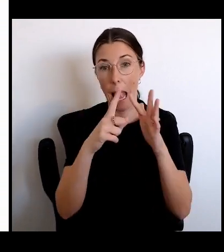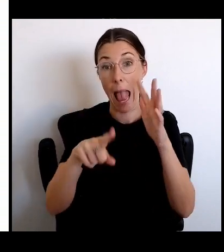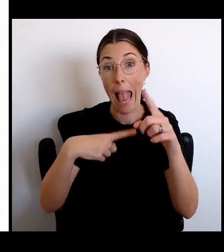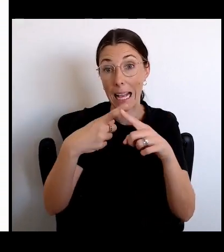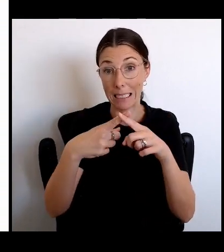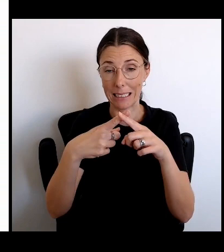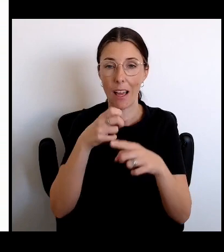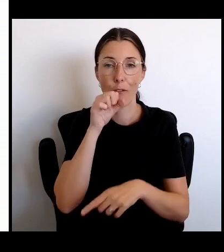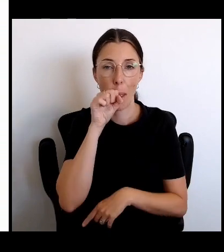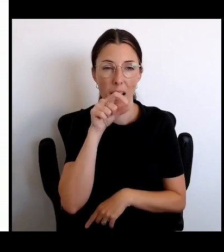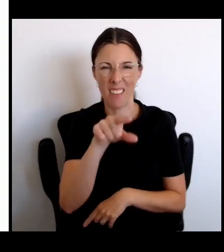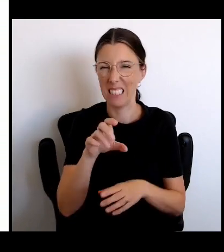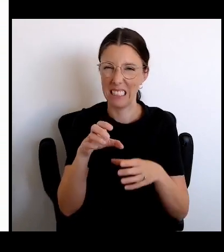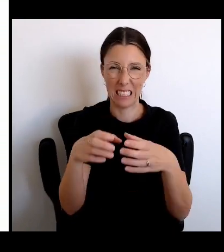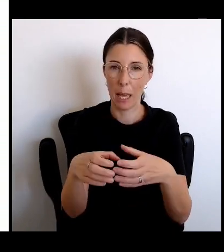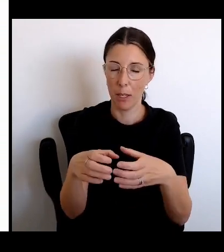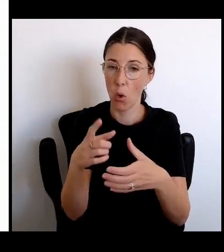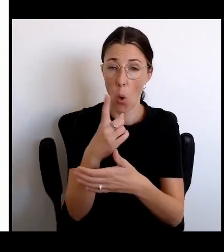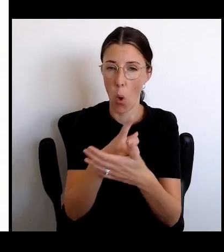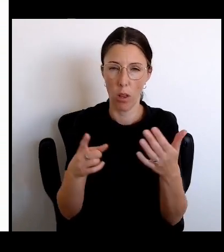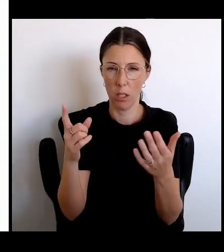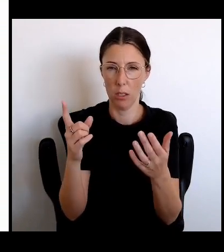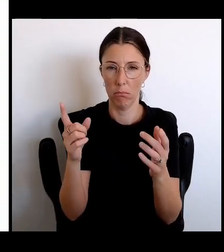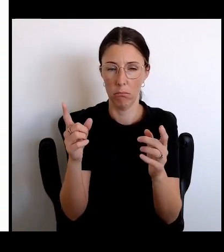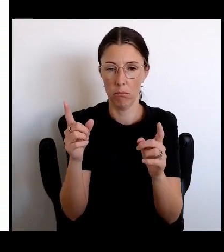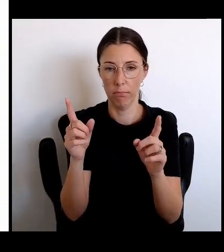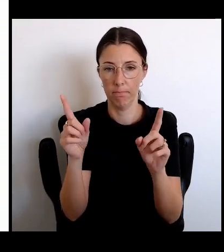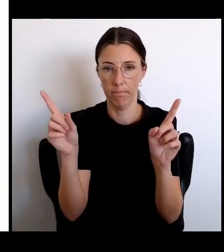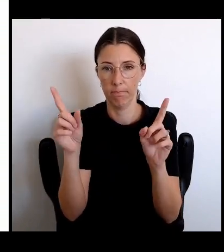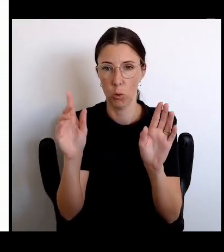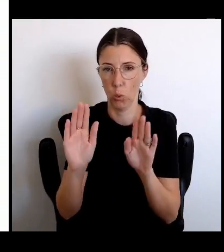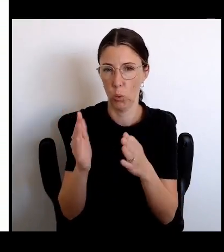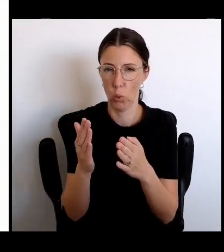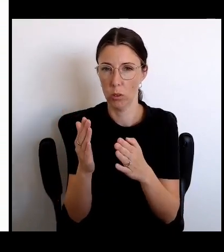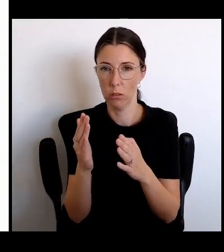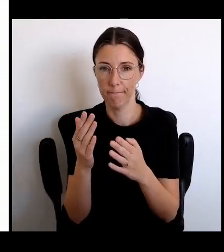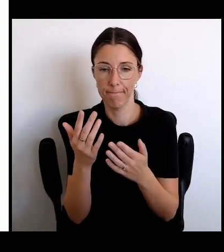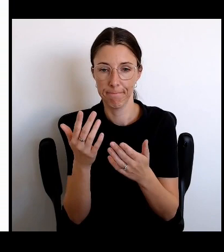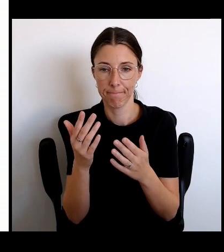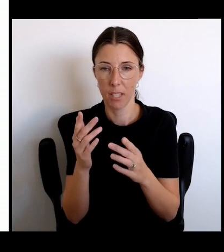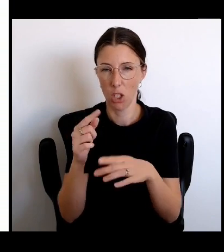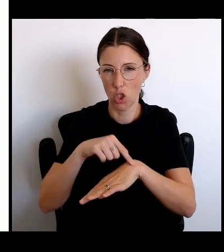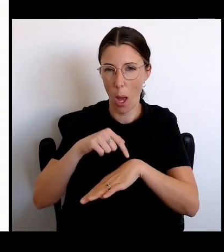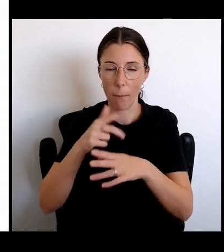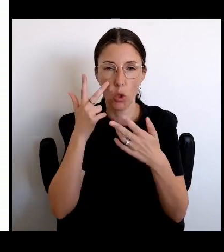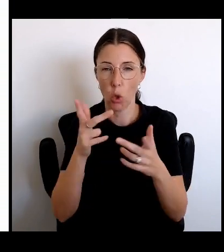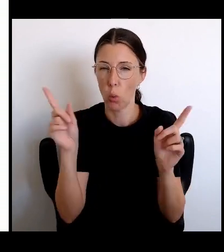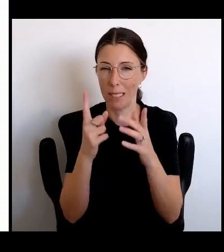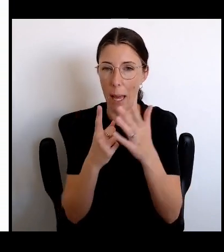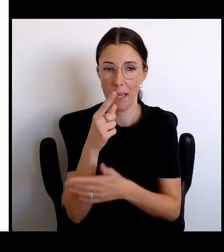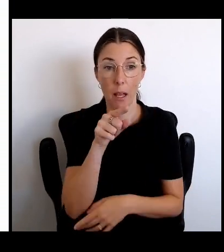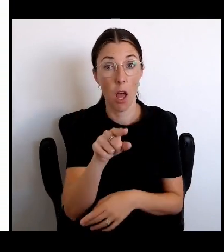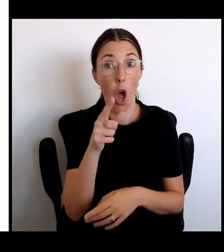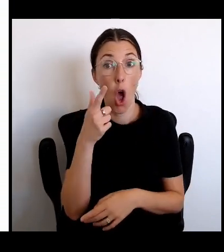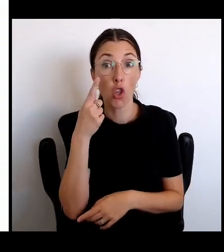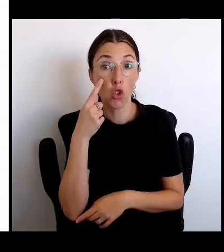that it's only a moment in time indicator of where they're at. Our trialists are the teenagers who've tried it